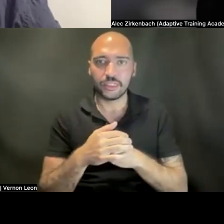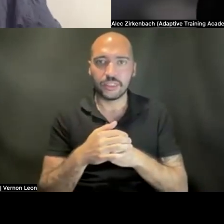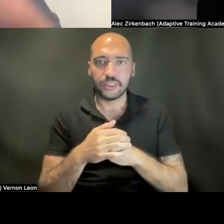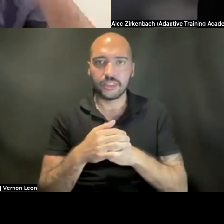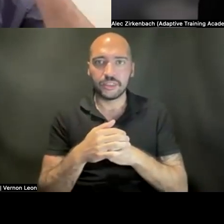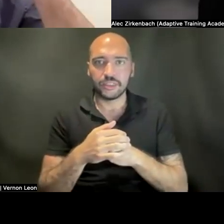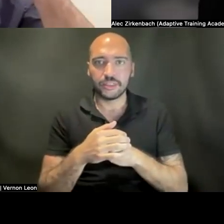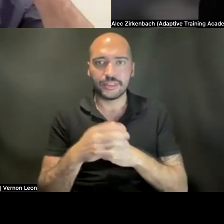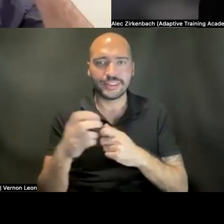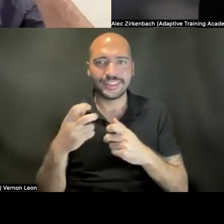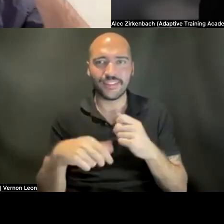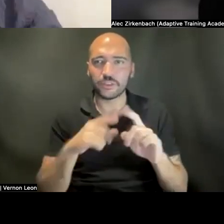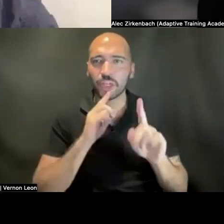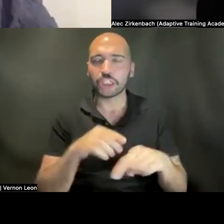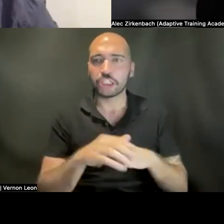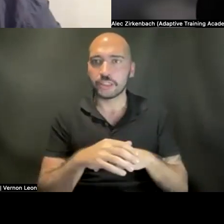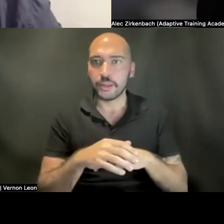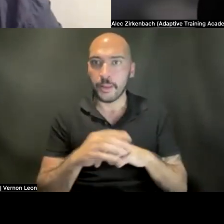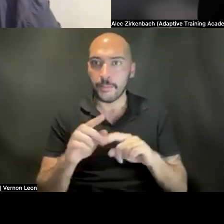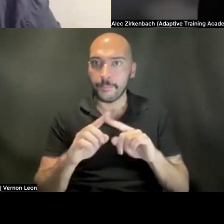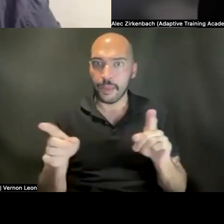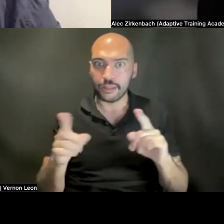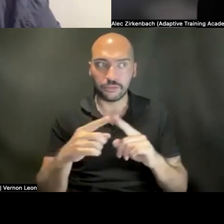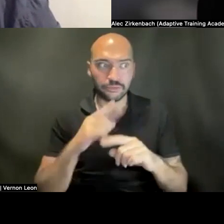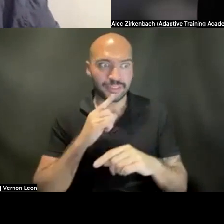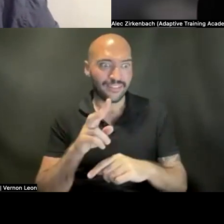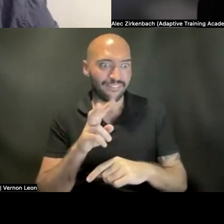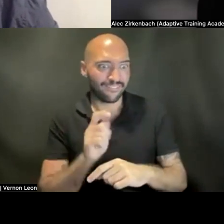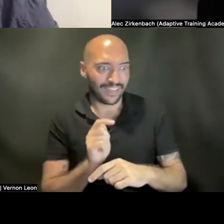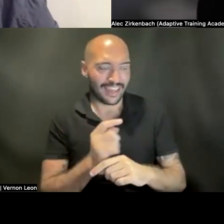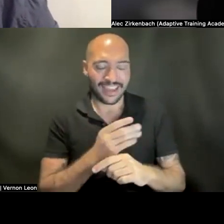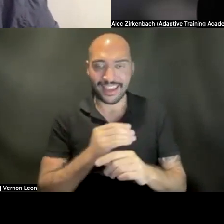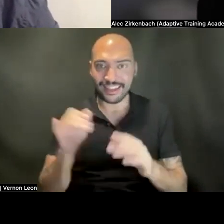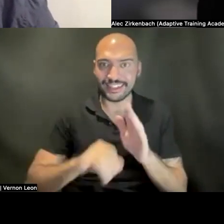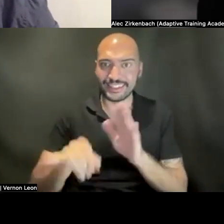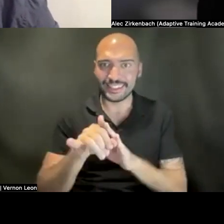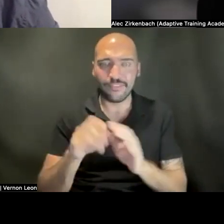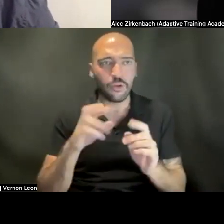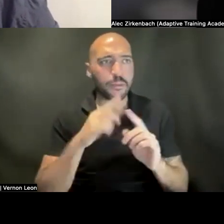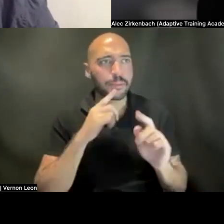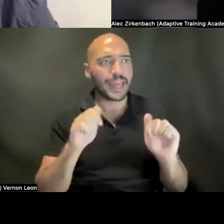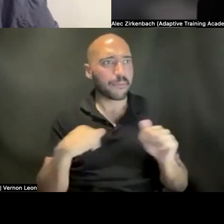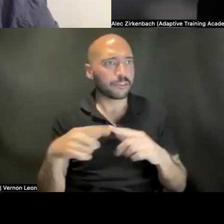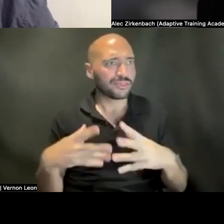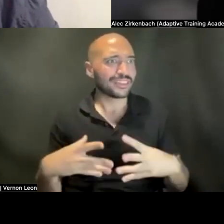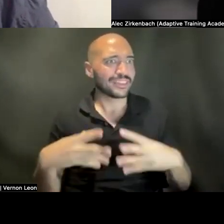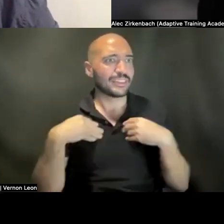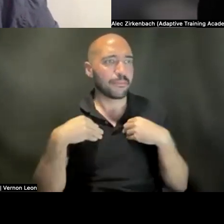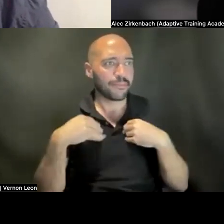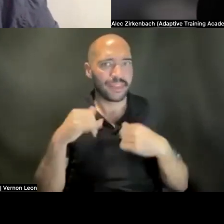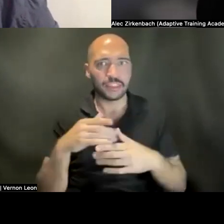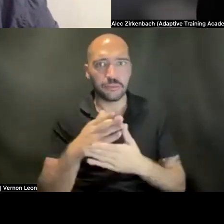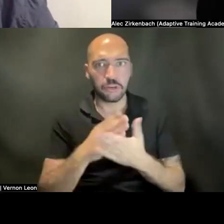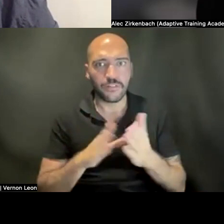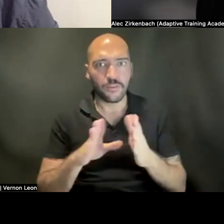you know, it's kind of tough to answer. But as far as being a veteran and identifying or being able to accept that as part